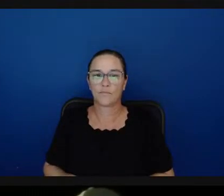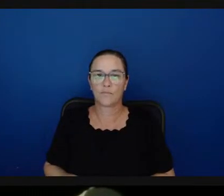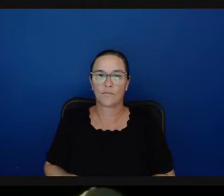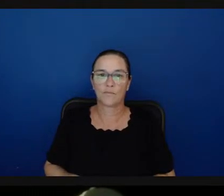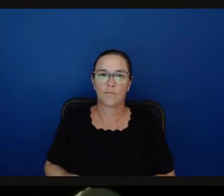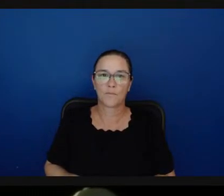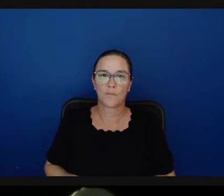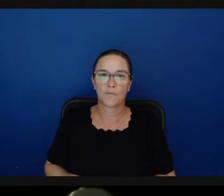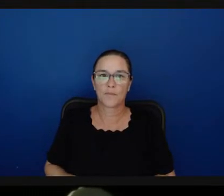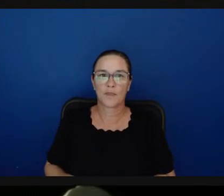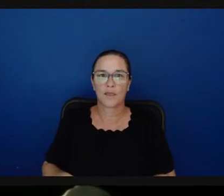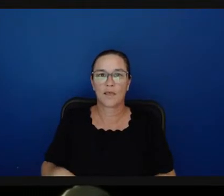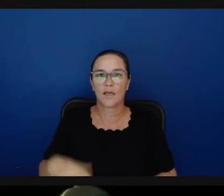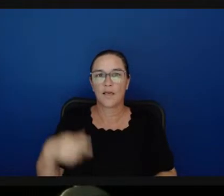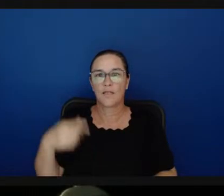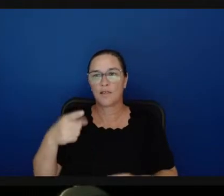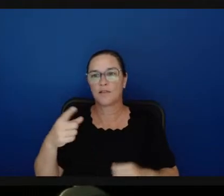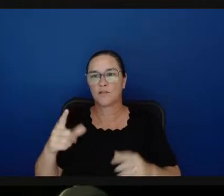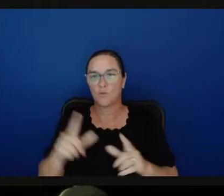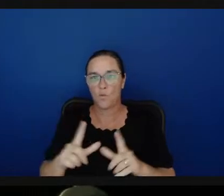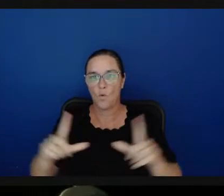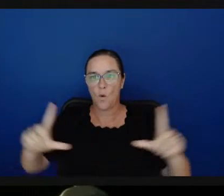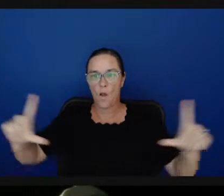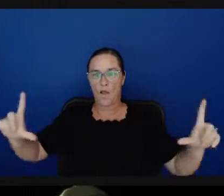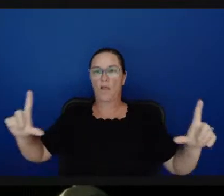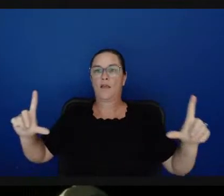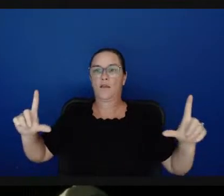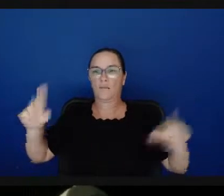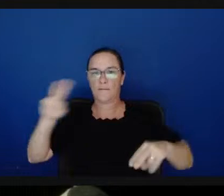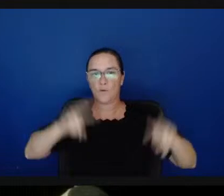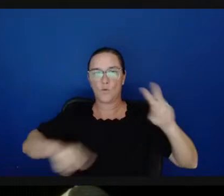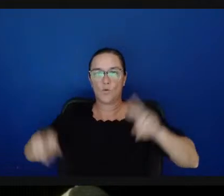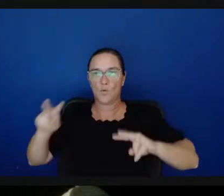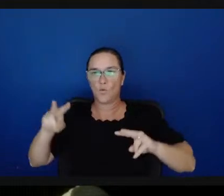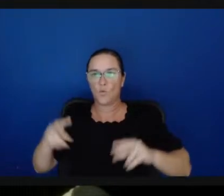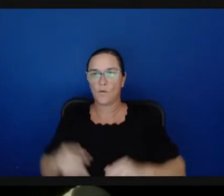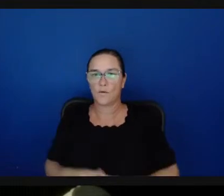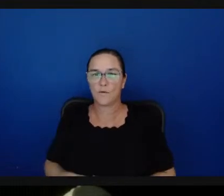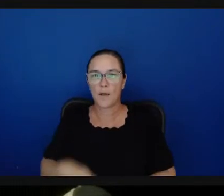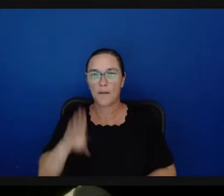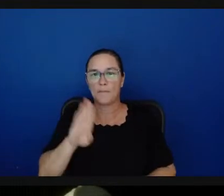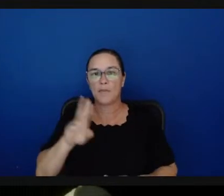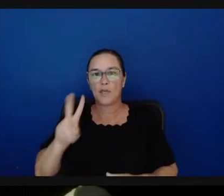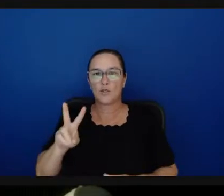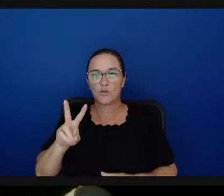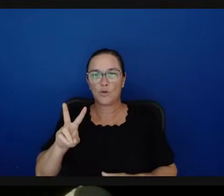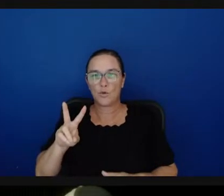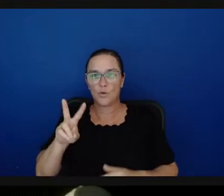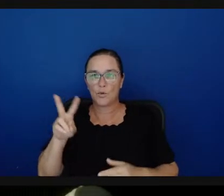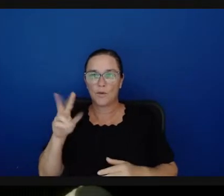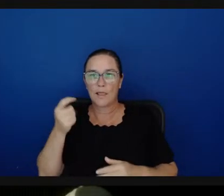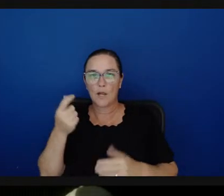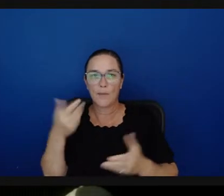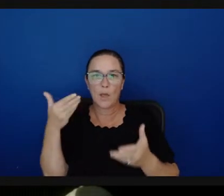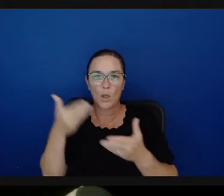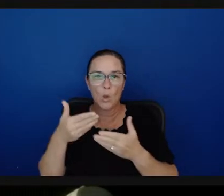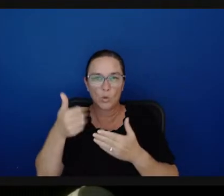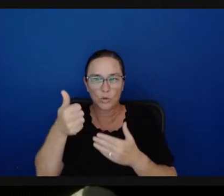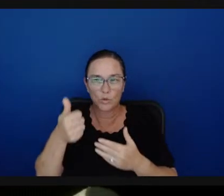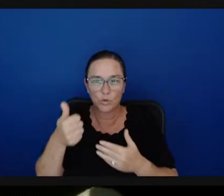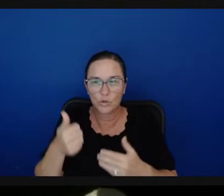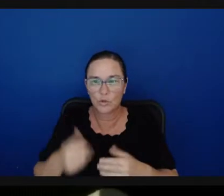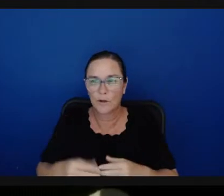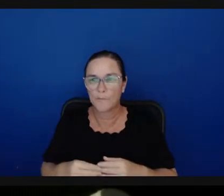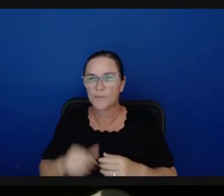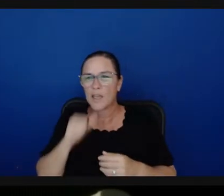back, wider view of the caldera here and a down drop block. The B2 looking closer in. I'm not sure